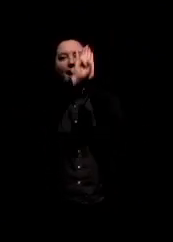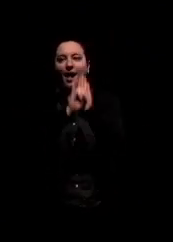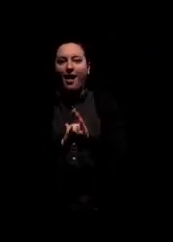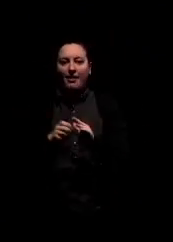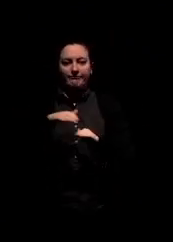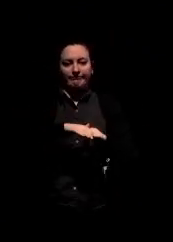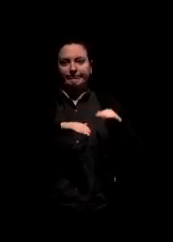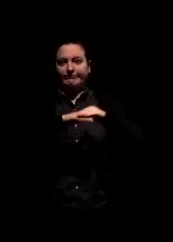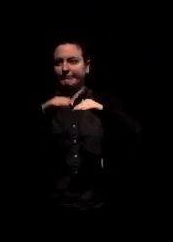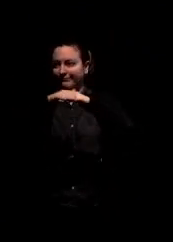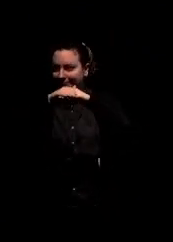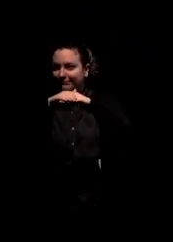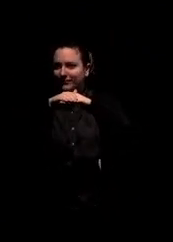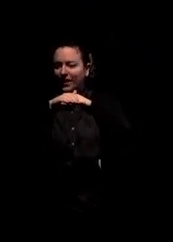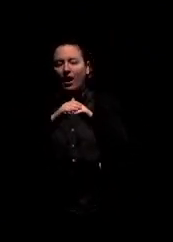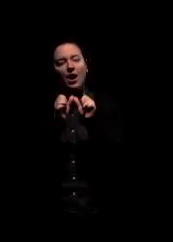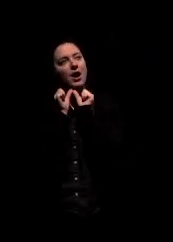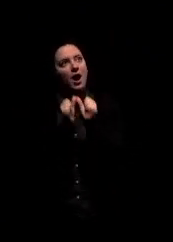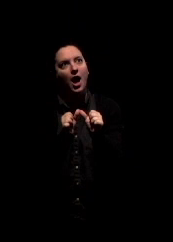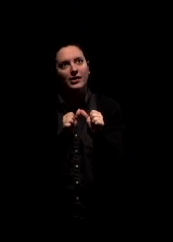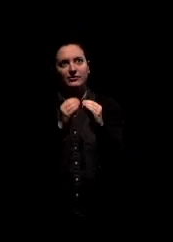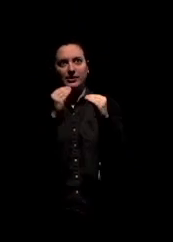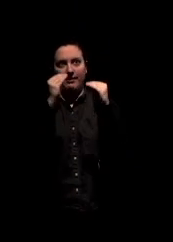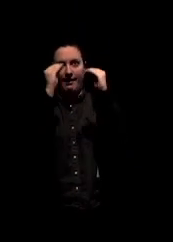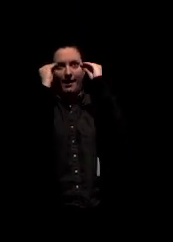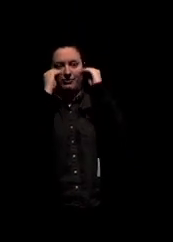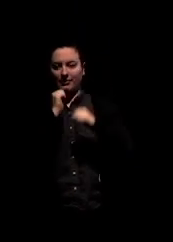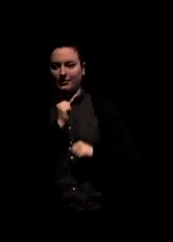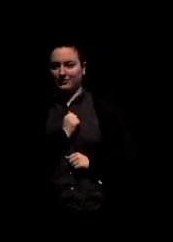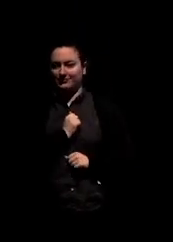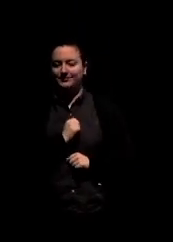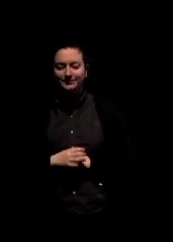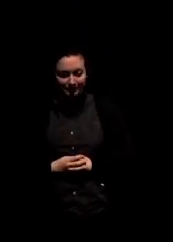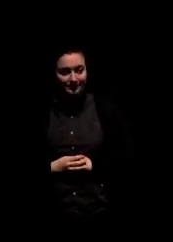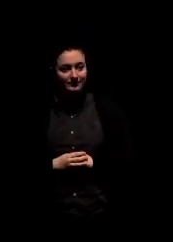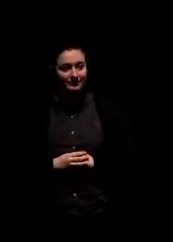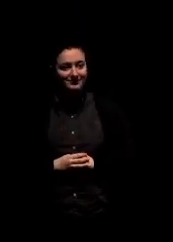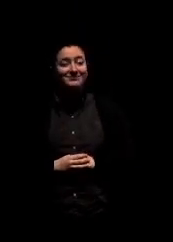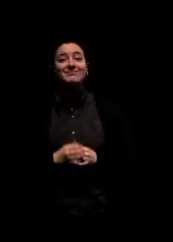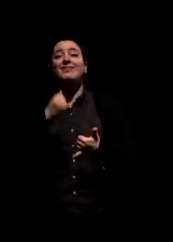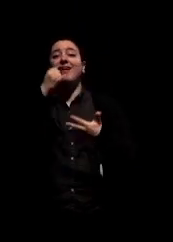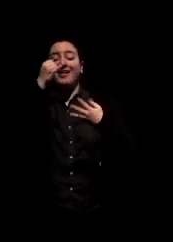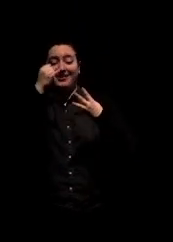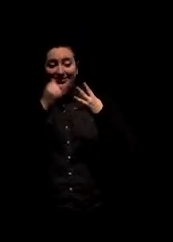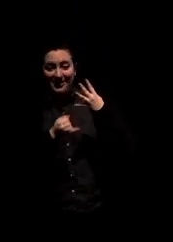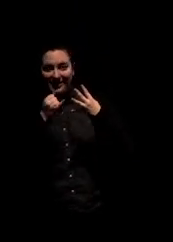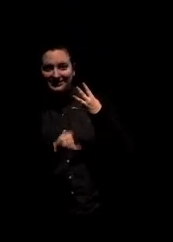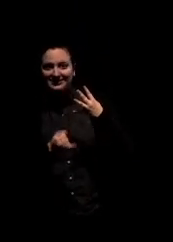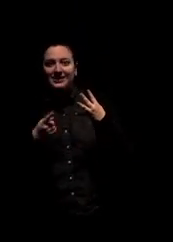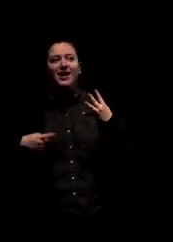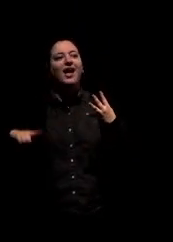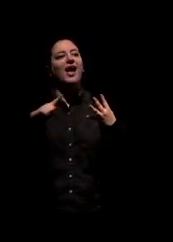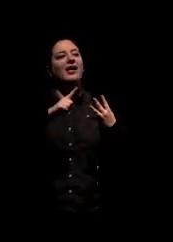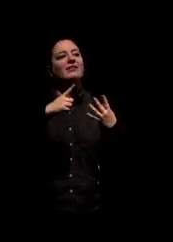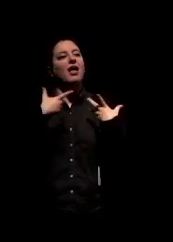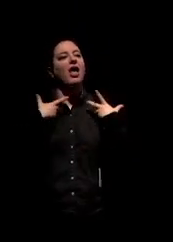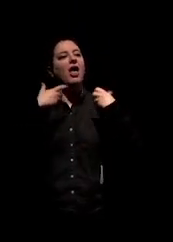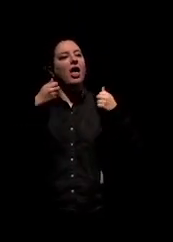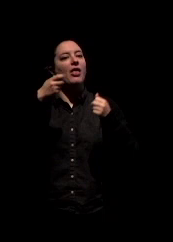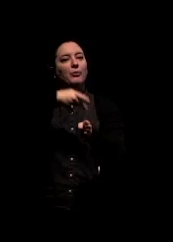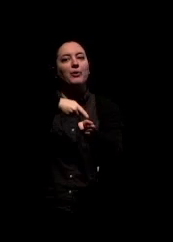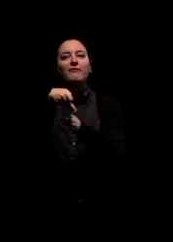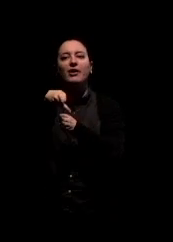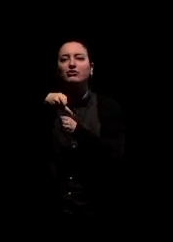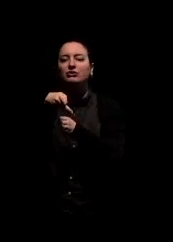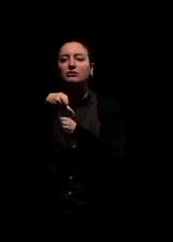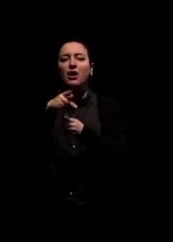ourselves. And then lastly, as public health professionals or future public health professionals, take that knowledge and put it